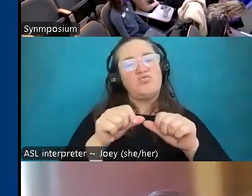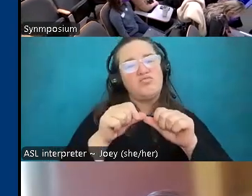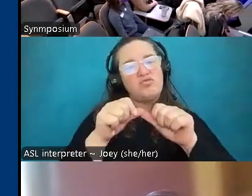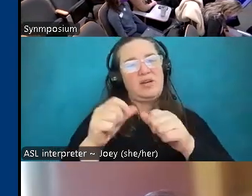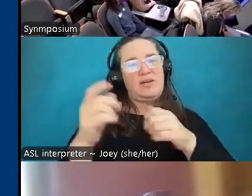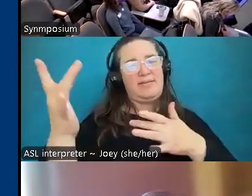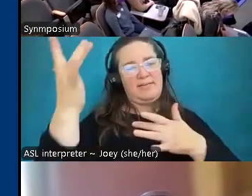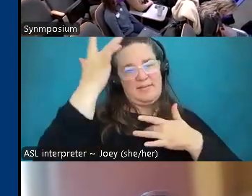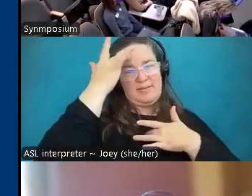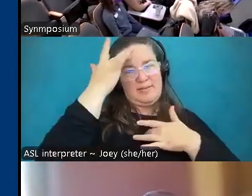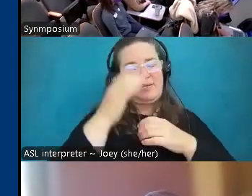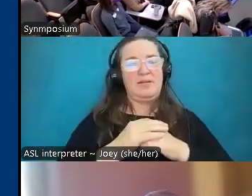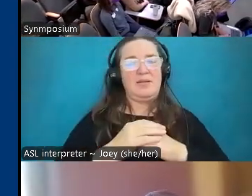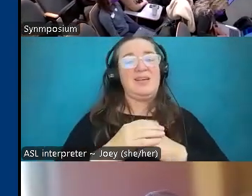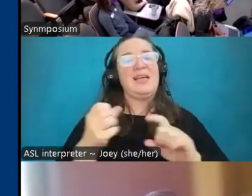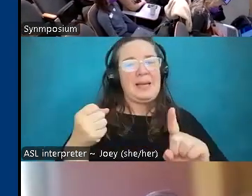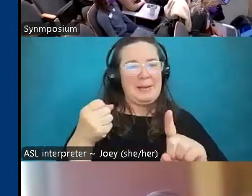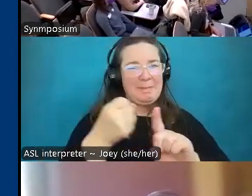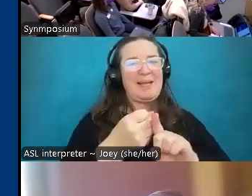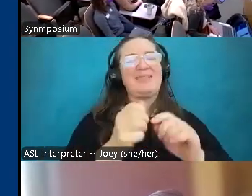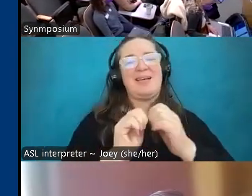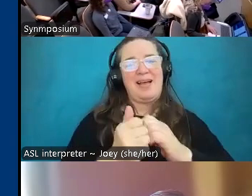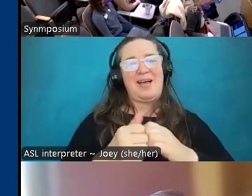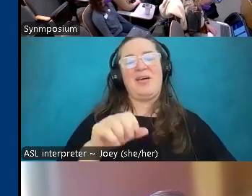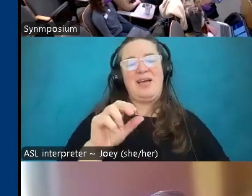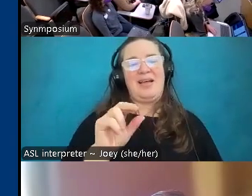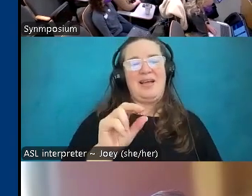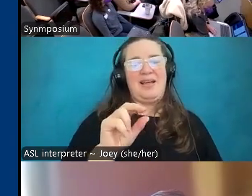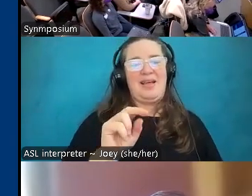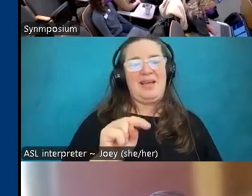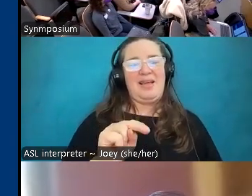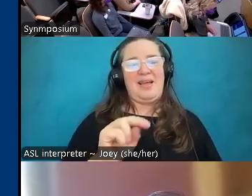how ME/CFS relates to long COVID. Have the next slide.